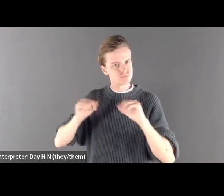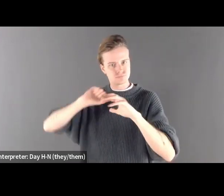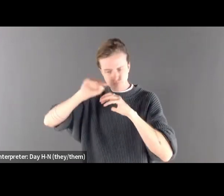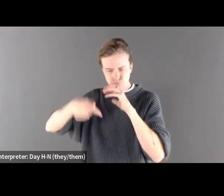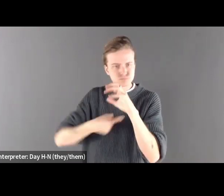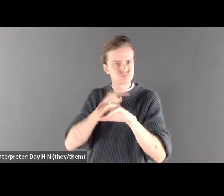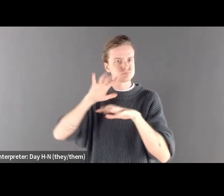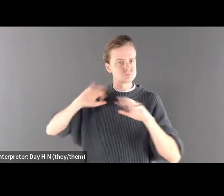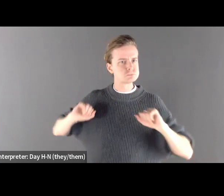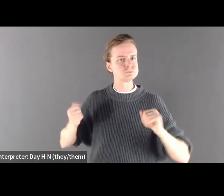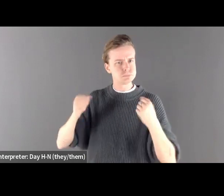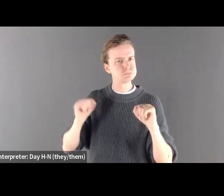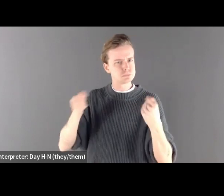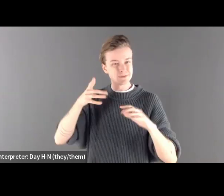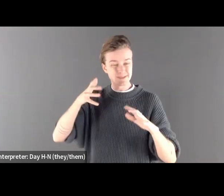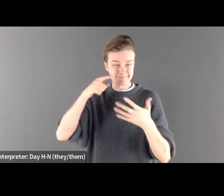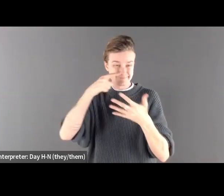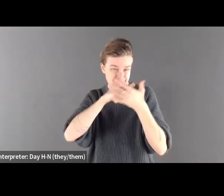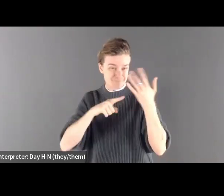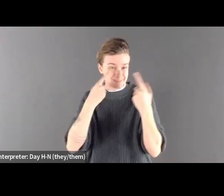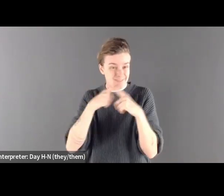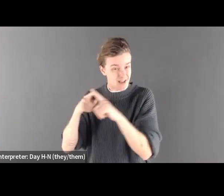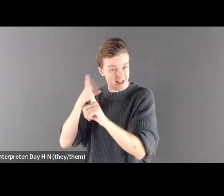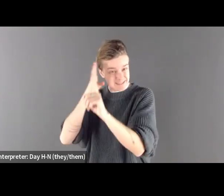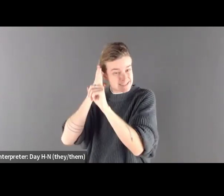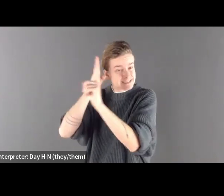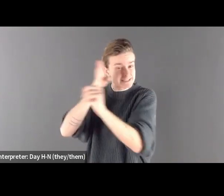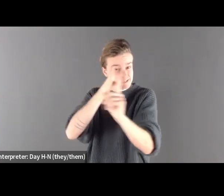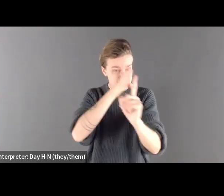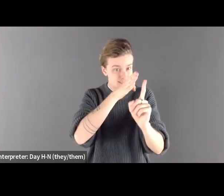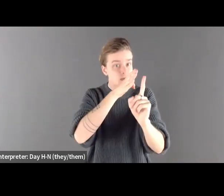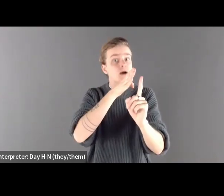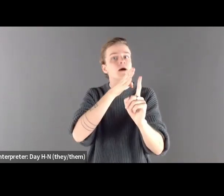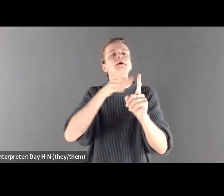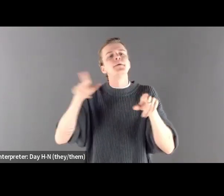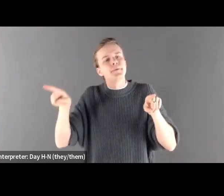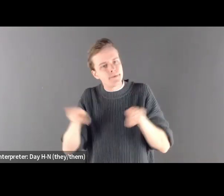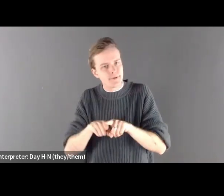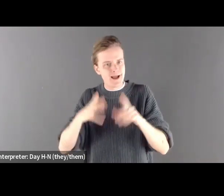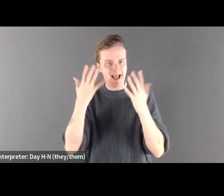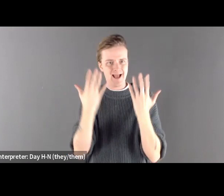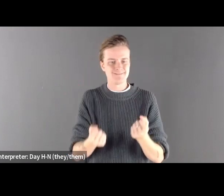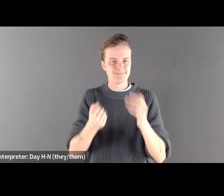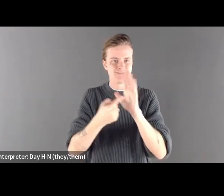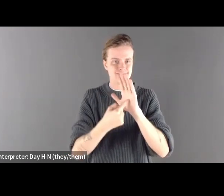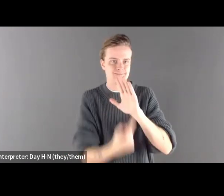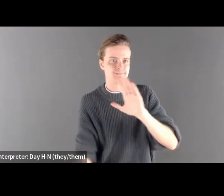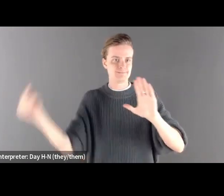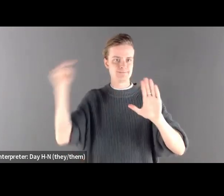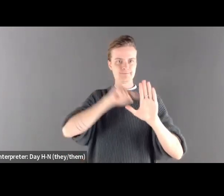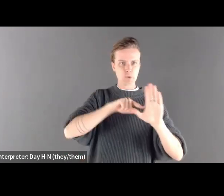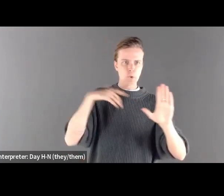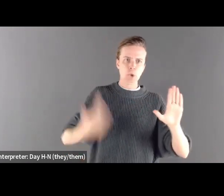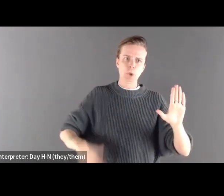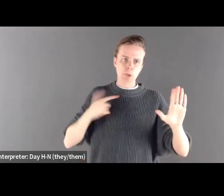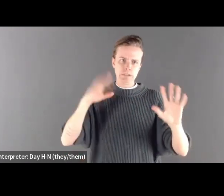enhance basically their activities, it's also kind of like representing a danger